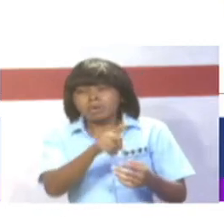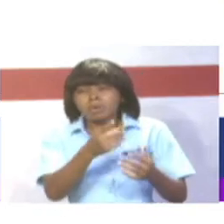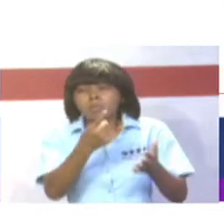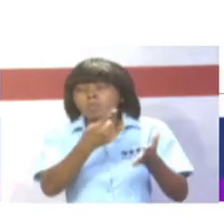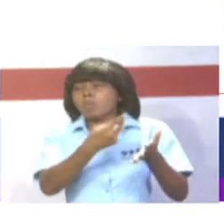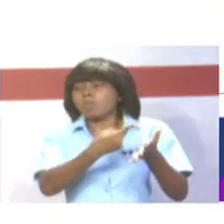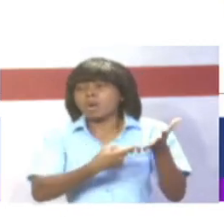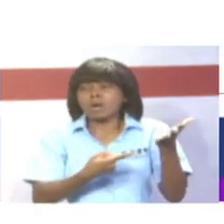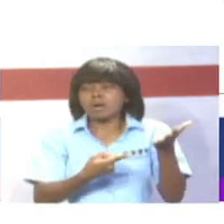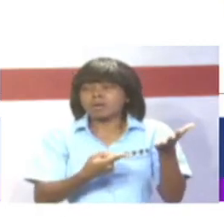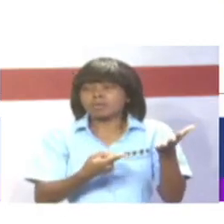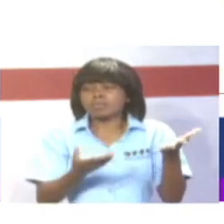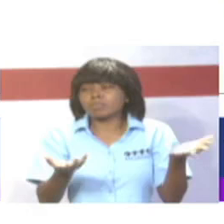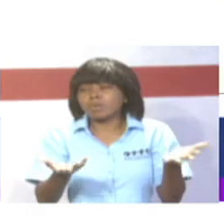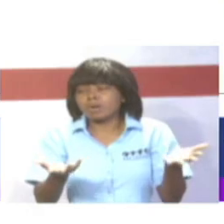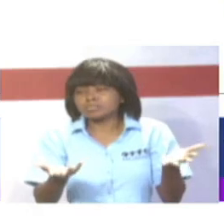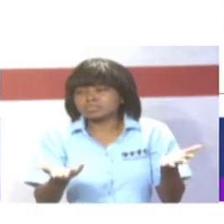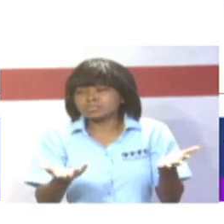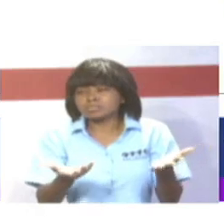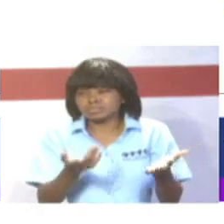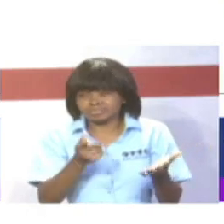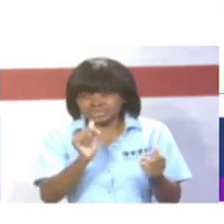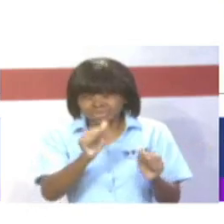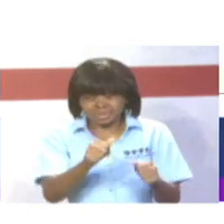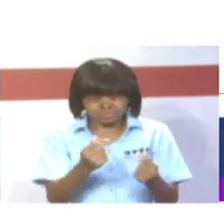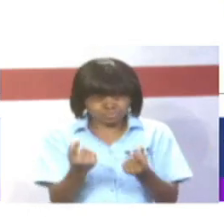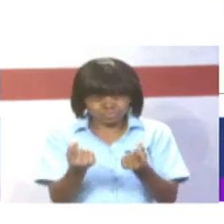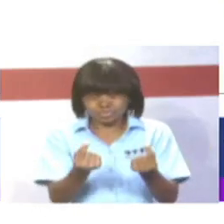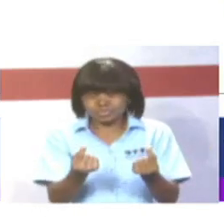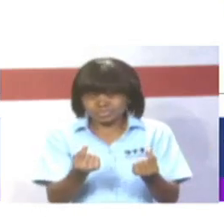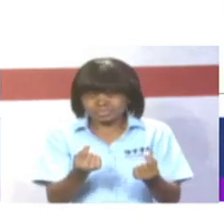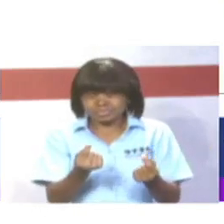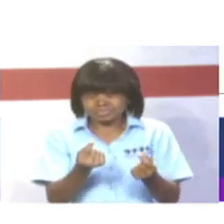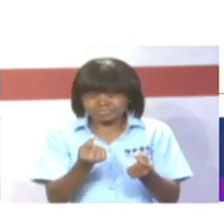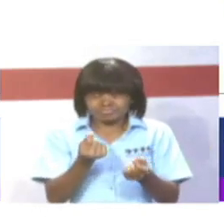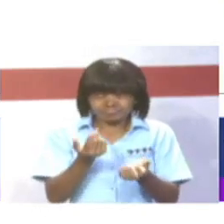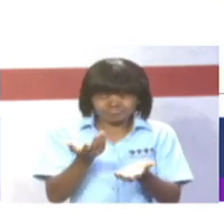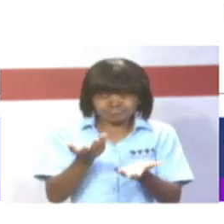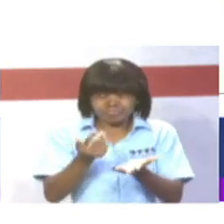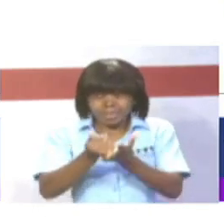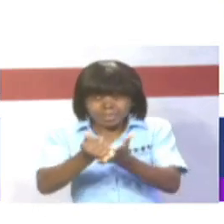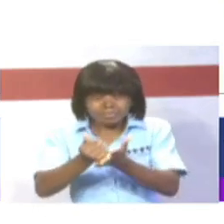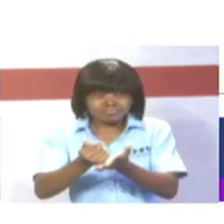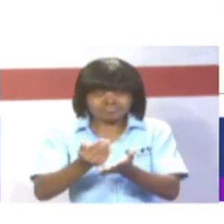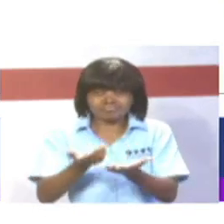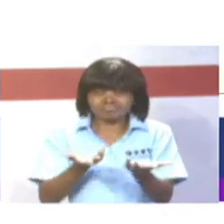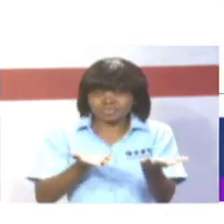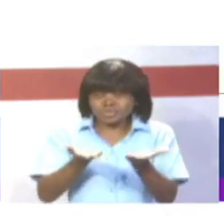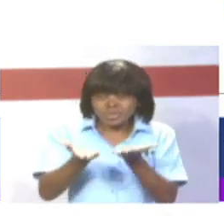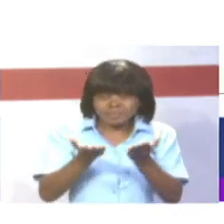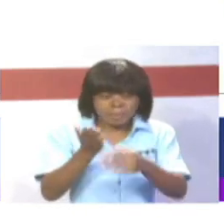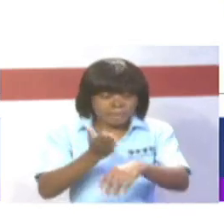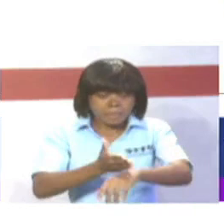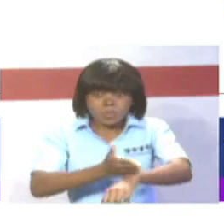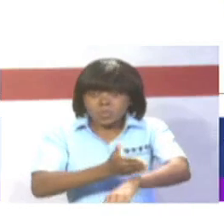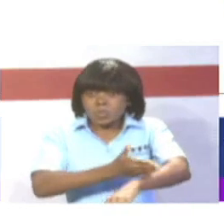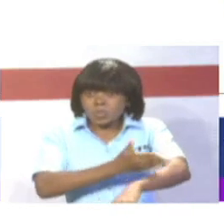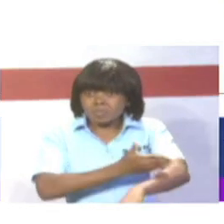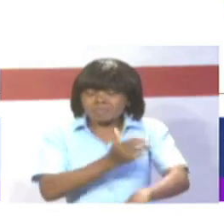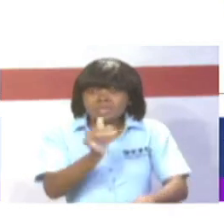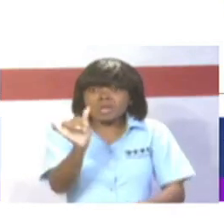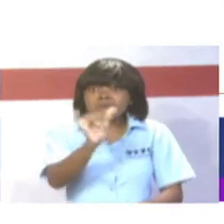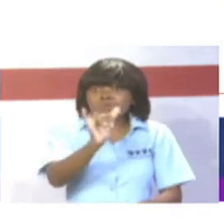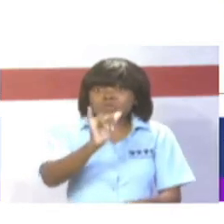proffer in terms of improving service delivery and conditions of nurses and